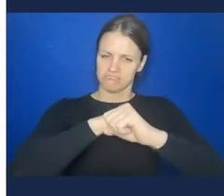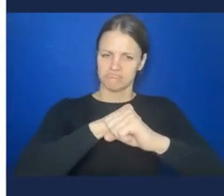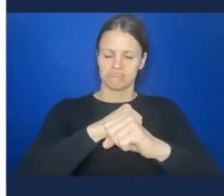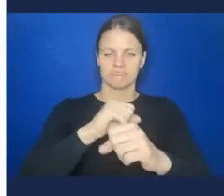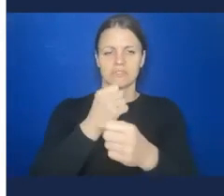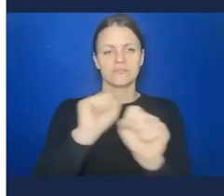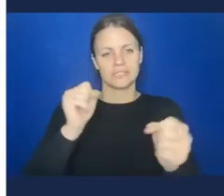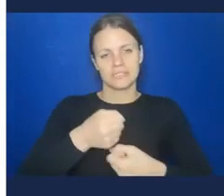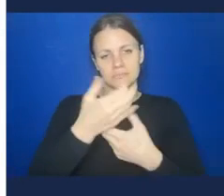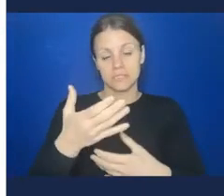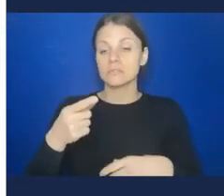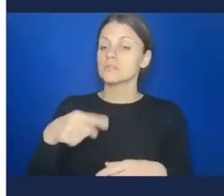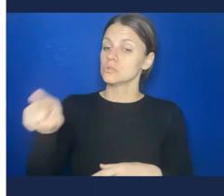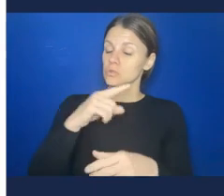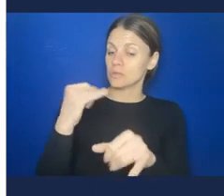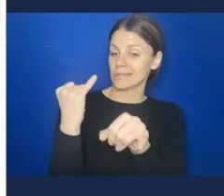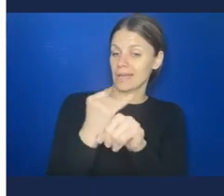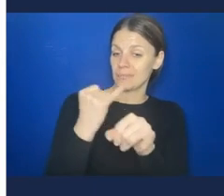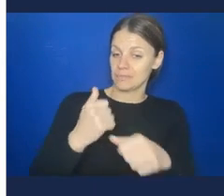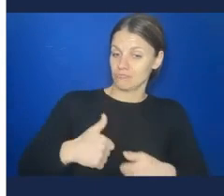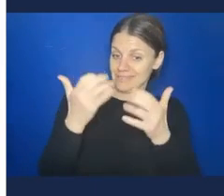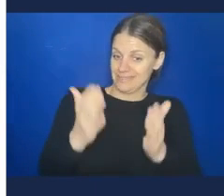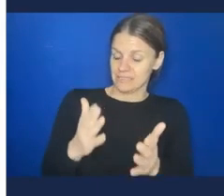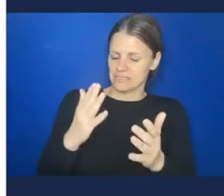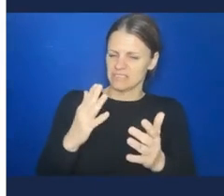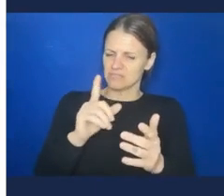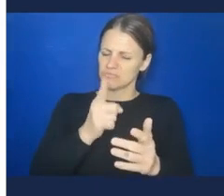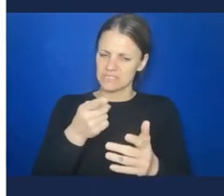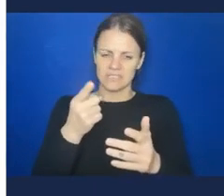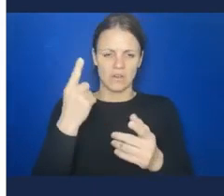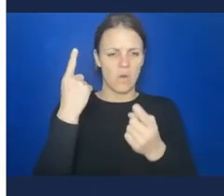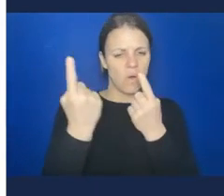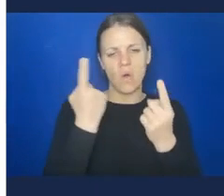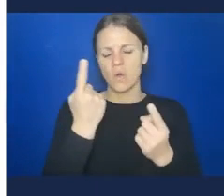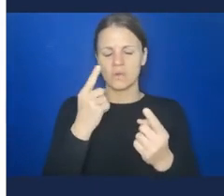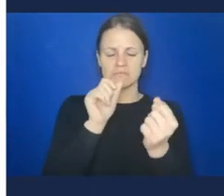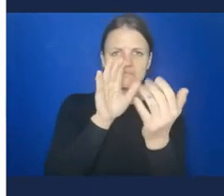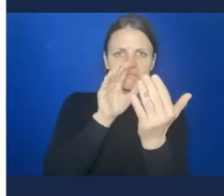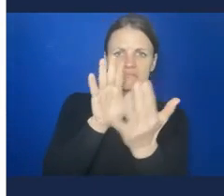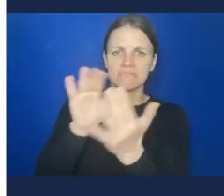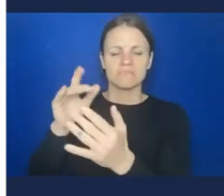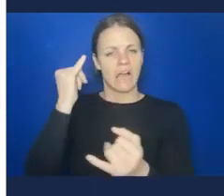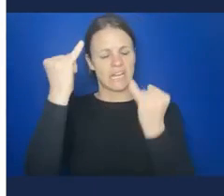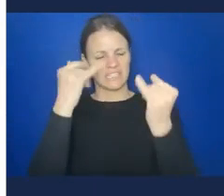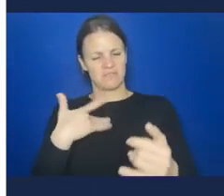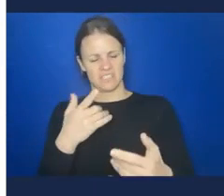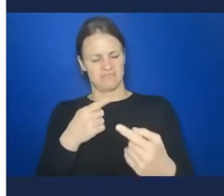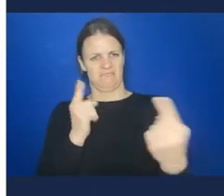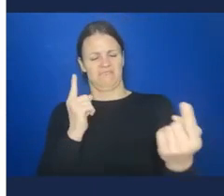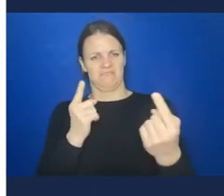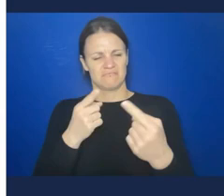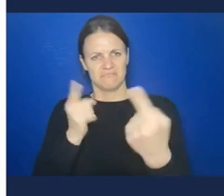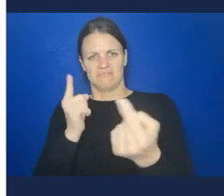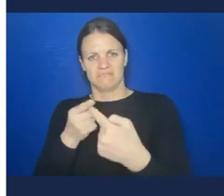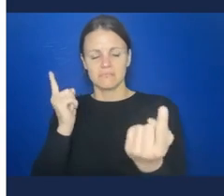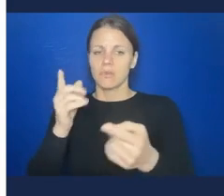as campus residents, are forced to be confronted with ideas with which you might virulently disagree on your way to